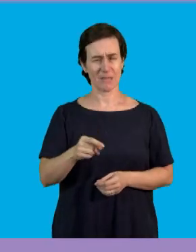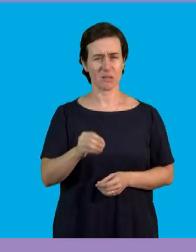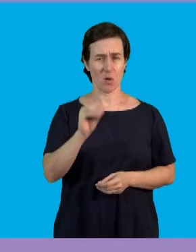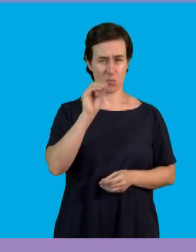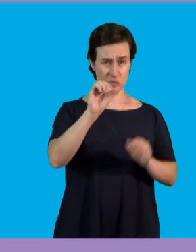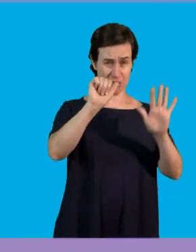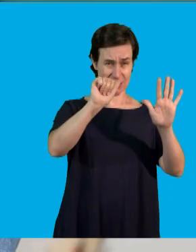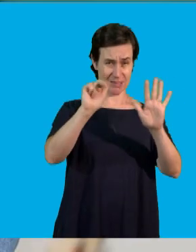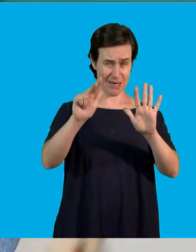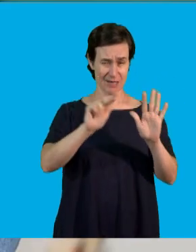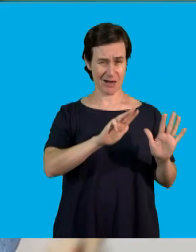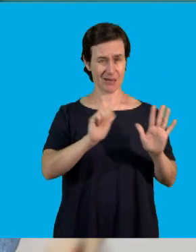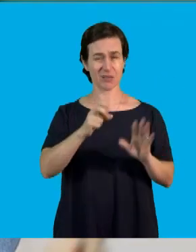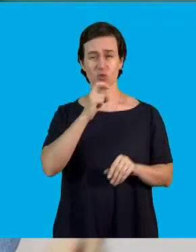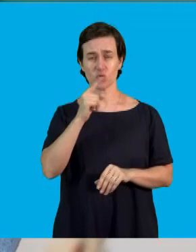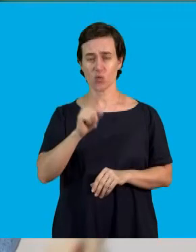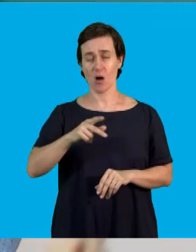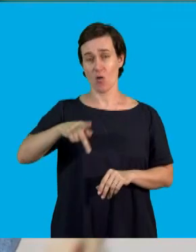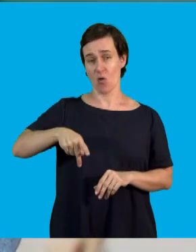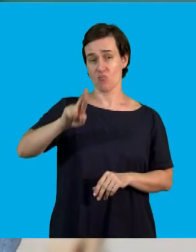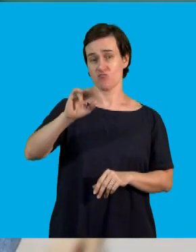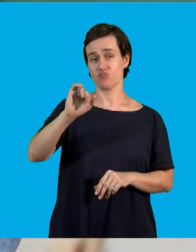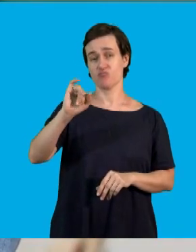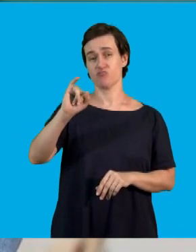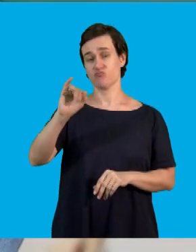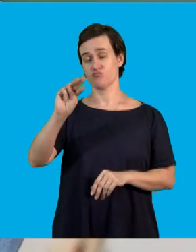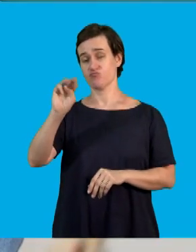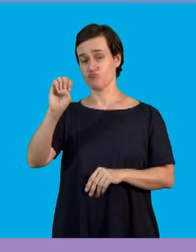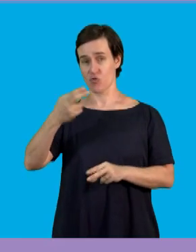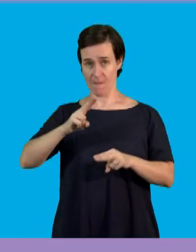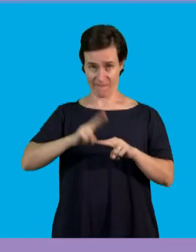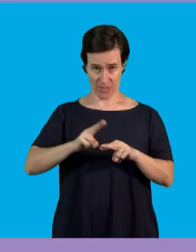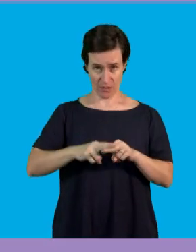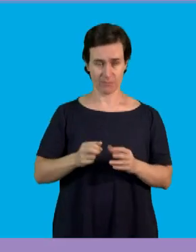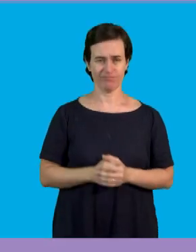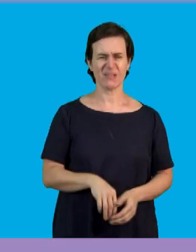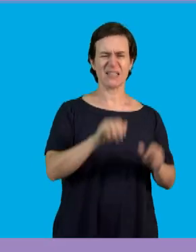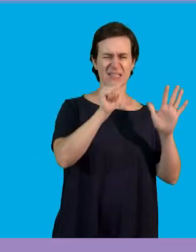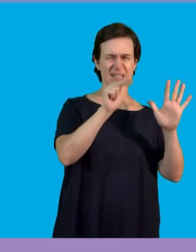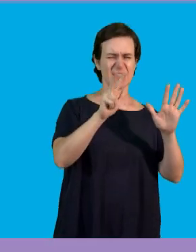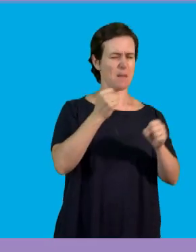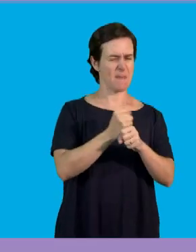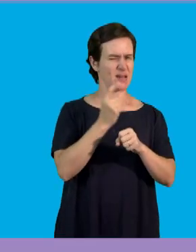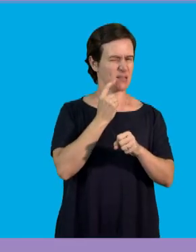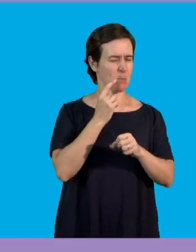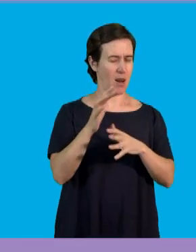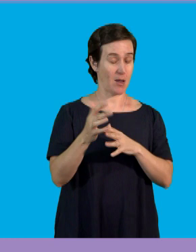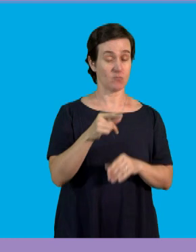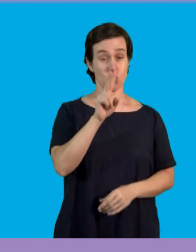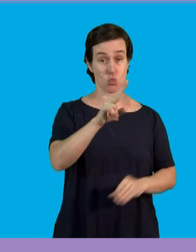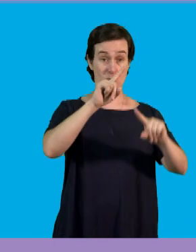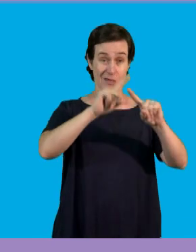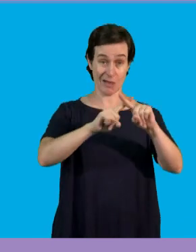prime factors. So let's look at 68. Again, 68, we can break it down into 2 multiplied